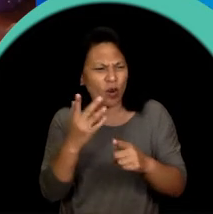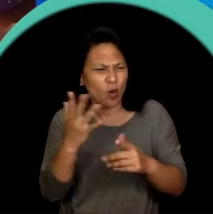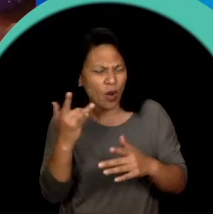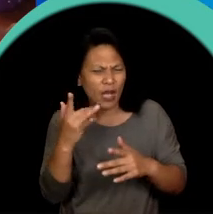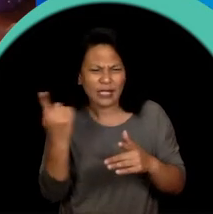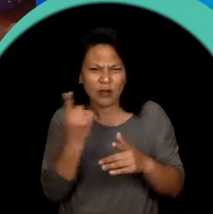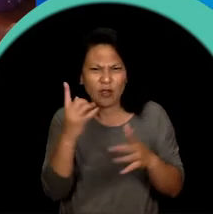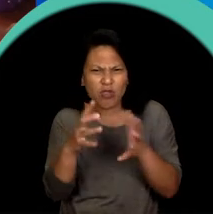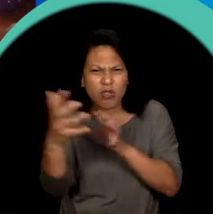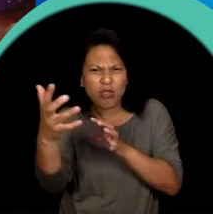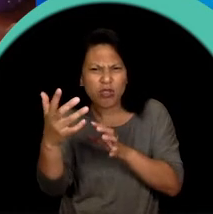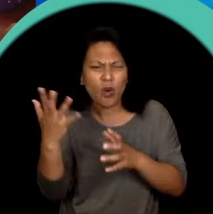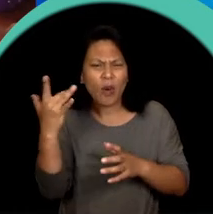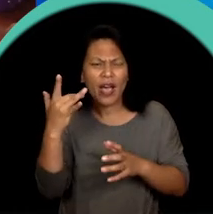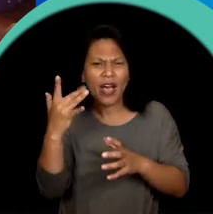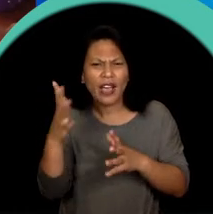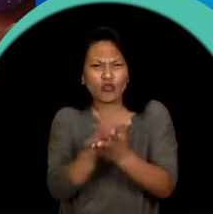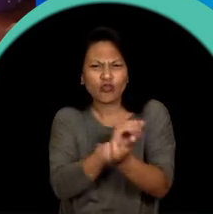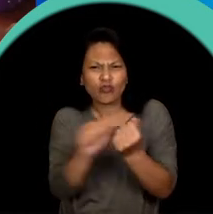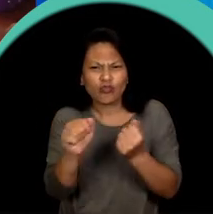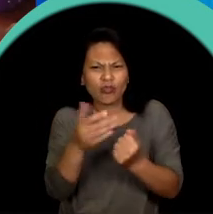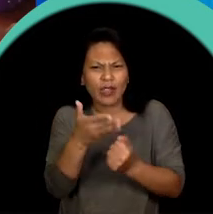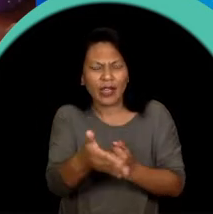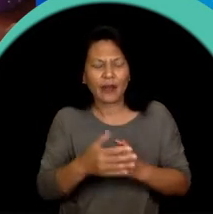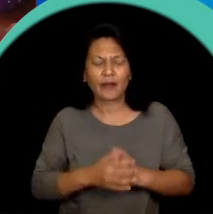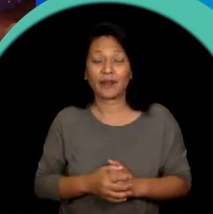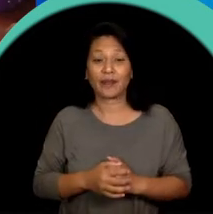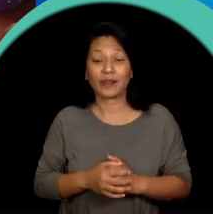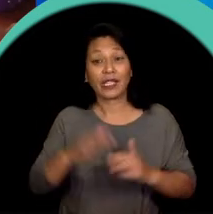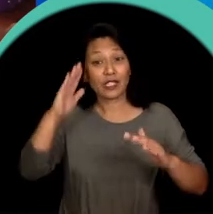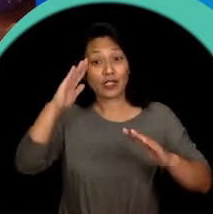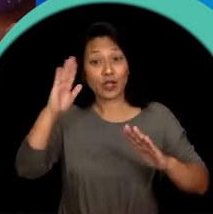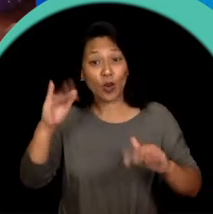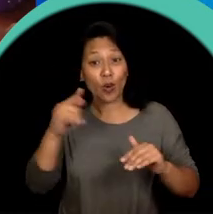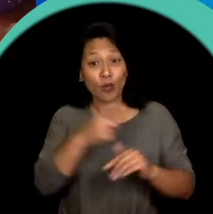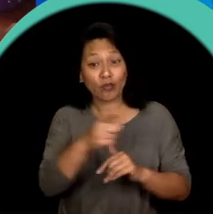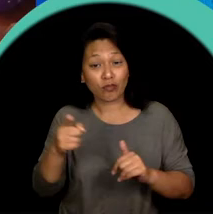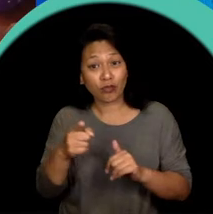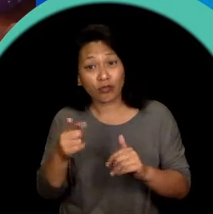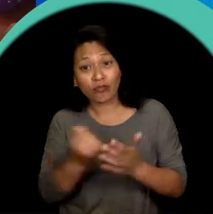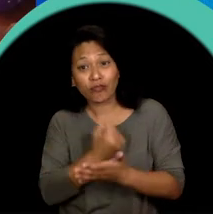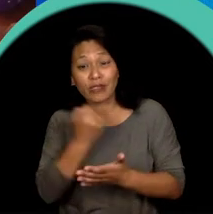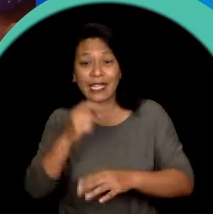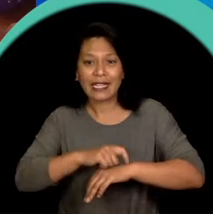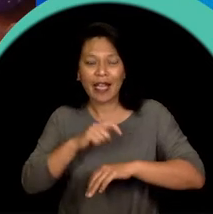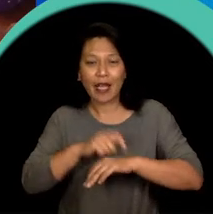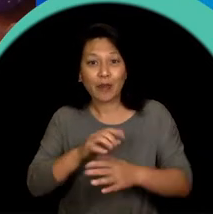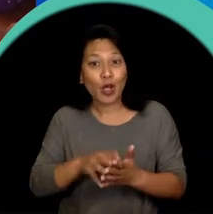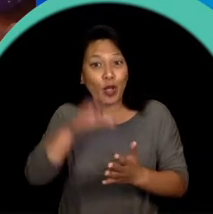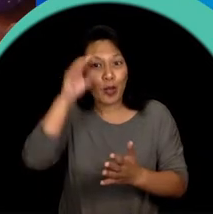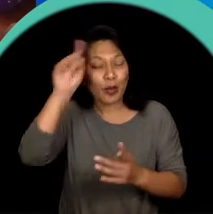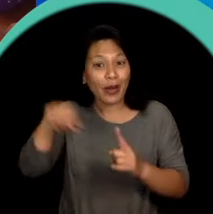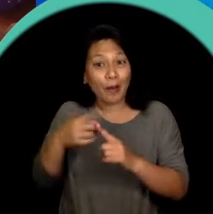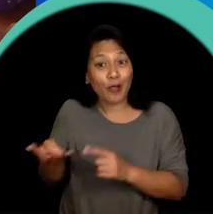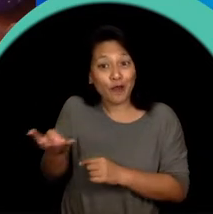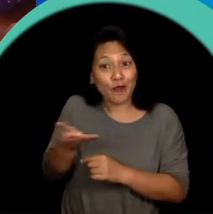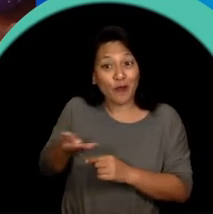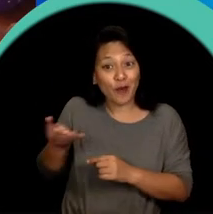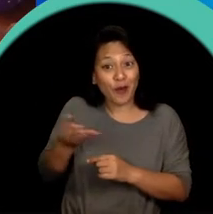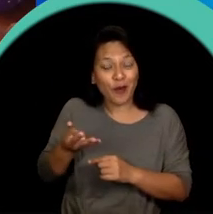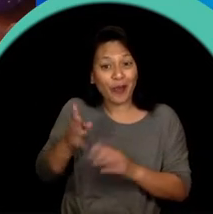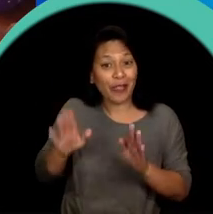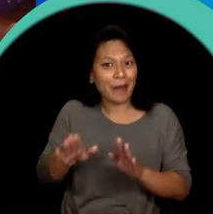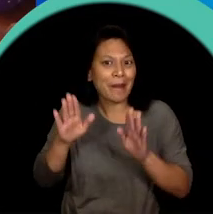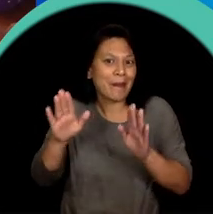sled race that takes place on Windy Lake, and somebody is trying to mess with the race and make certain that it